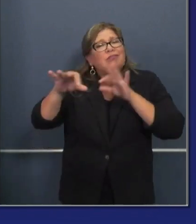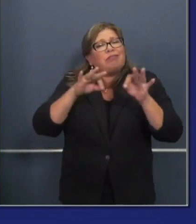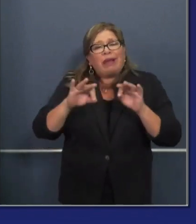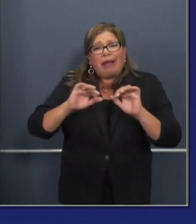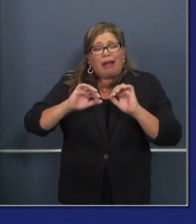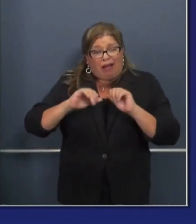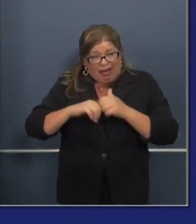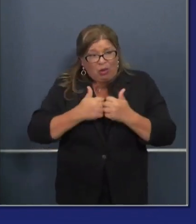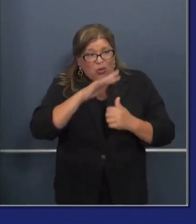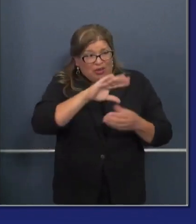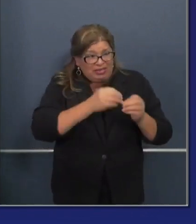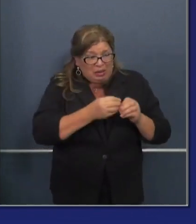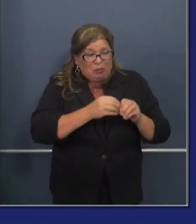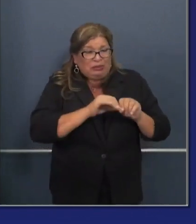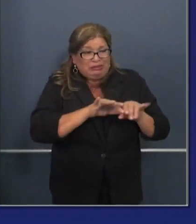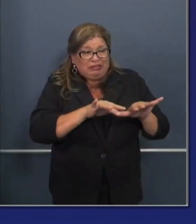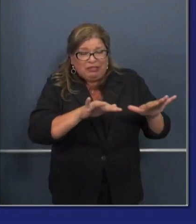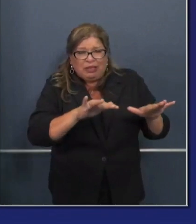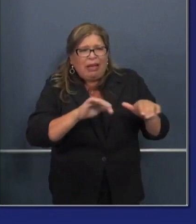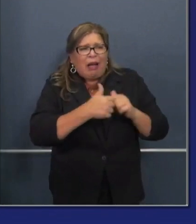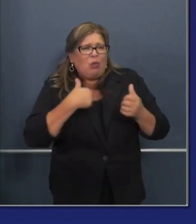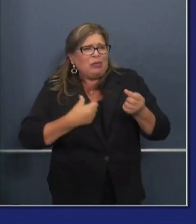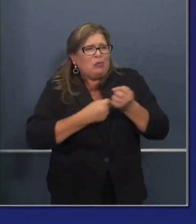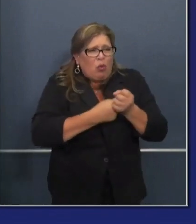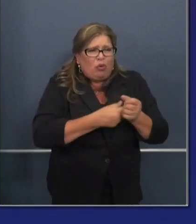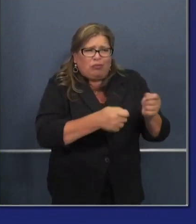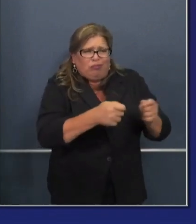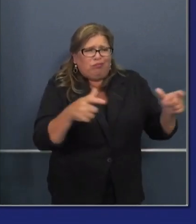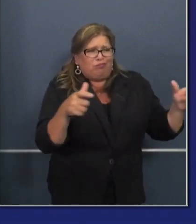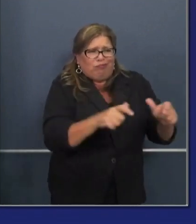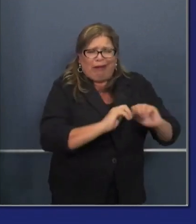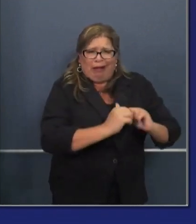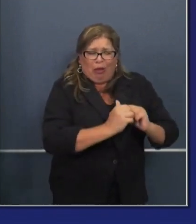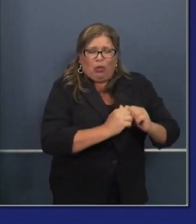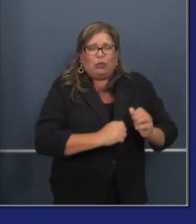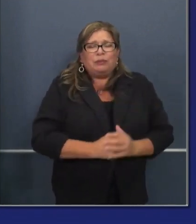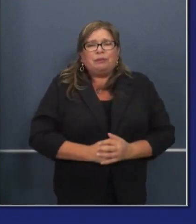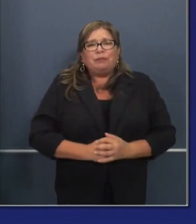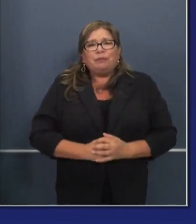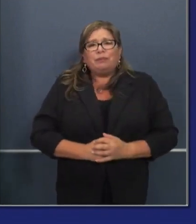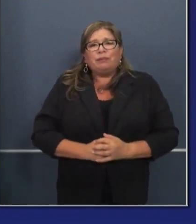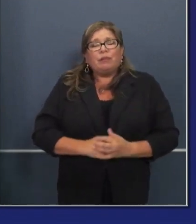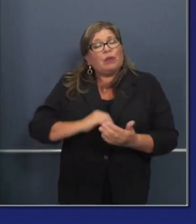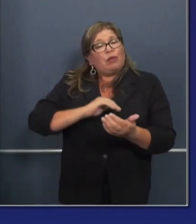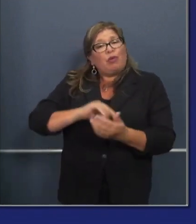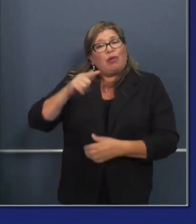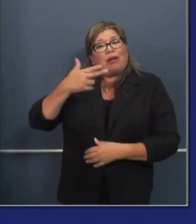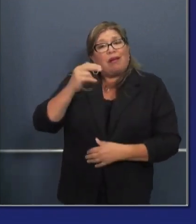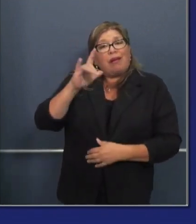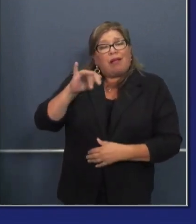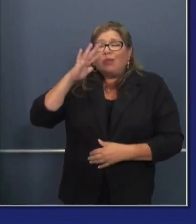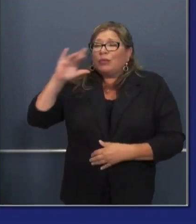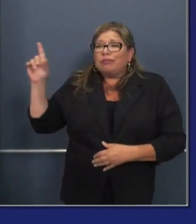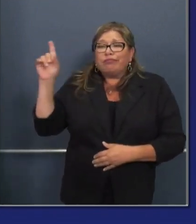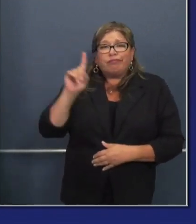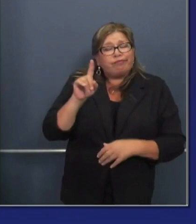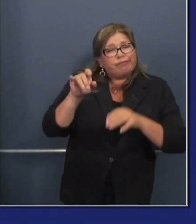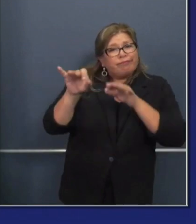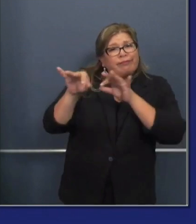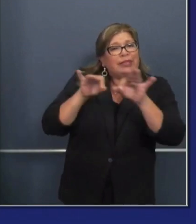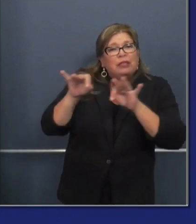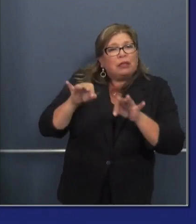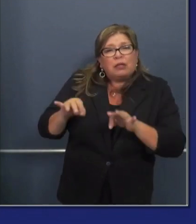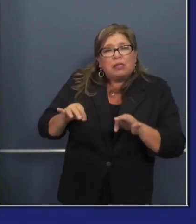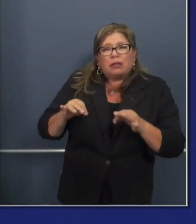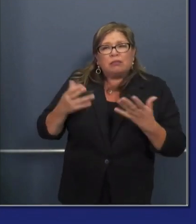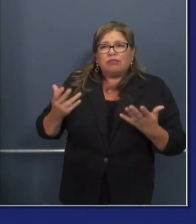assistance that we're providing. Also, he's going to lay out some considerations as it relates to the foundational